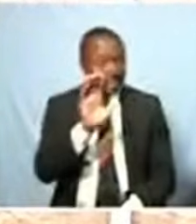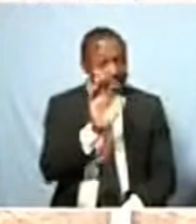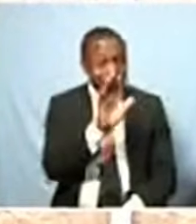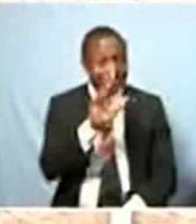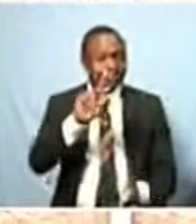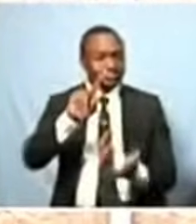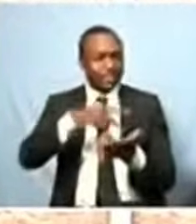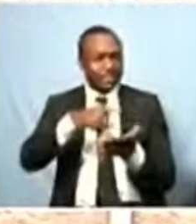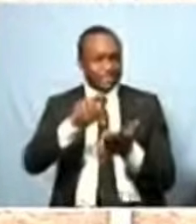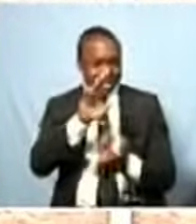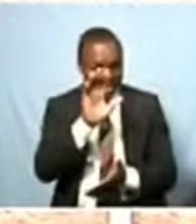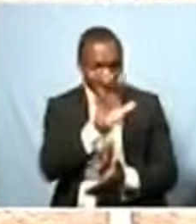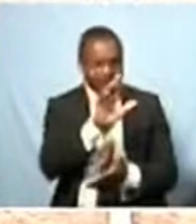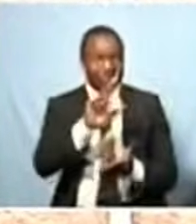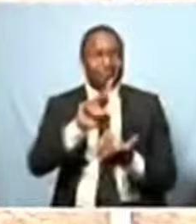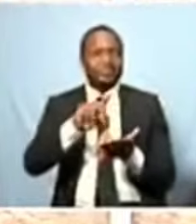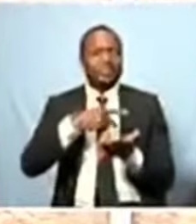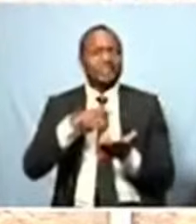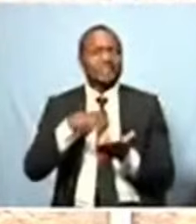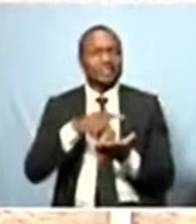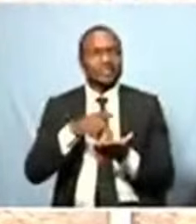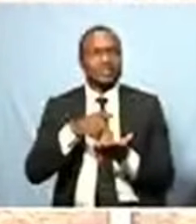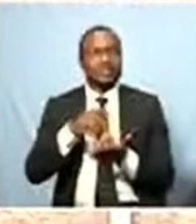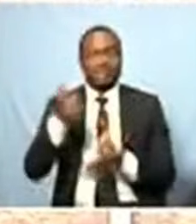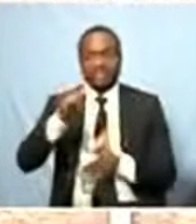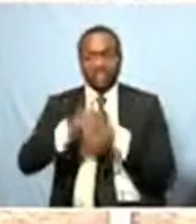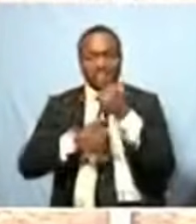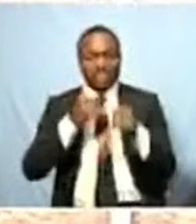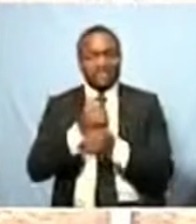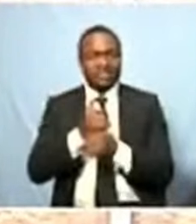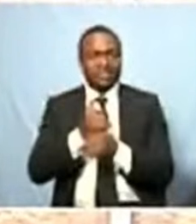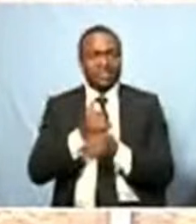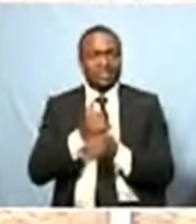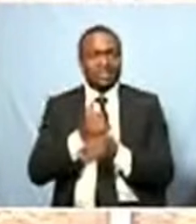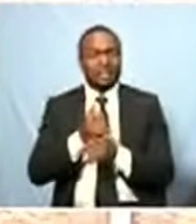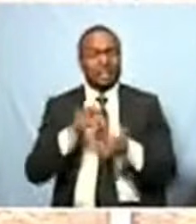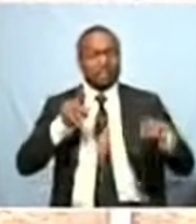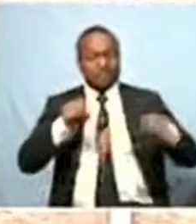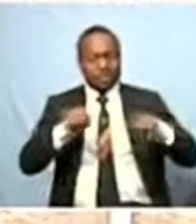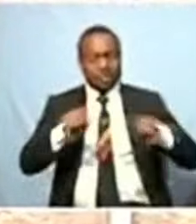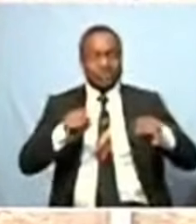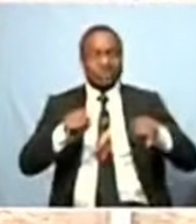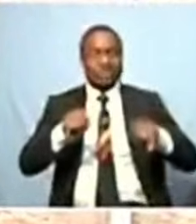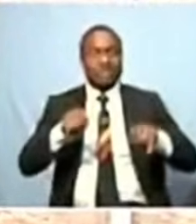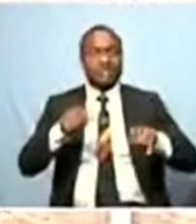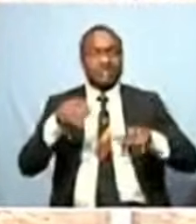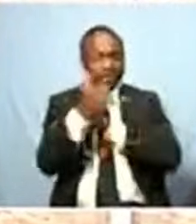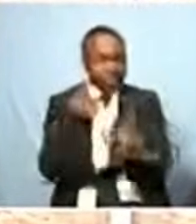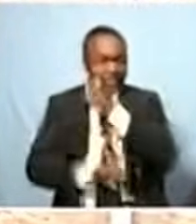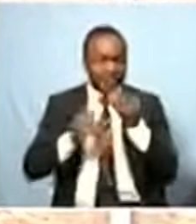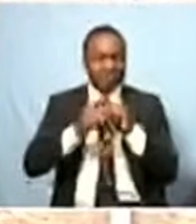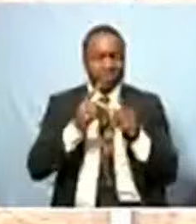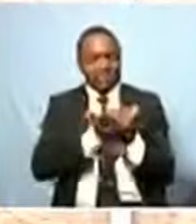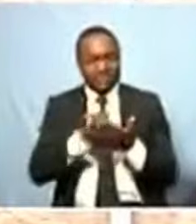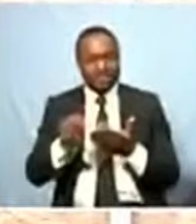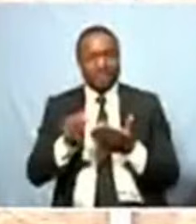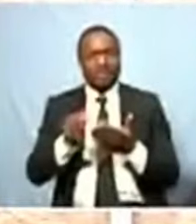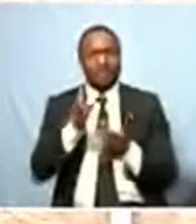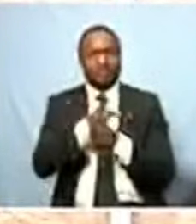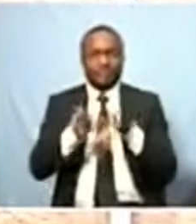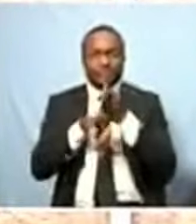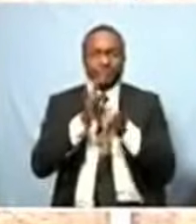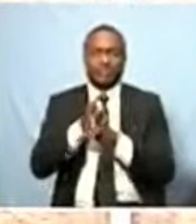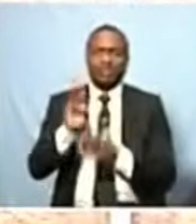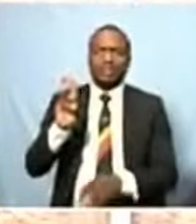when our own party, for 10 years they were in charge of this government, and they failed to do that 6